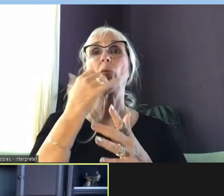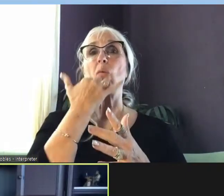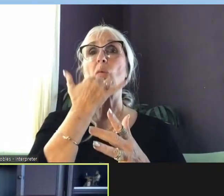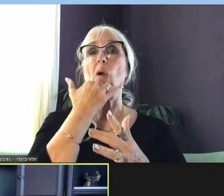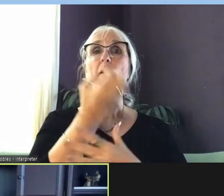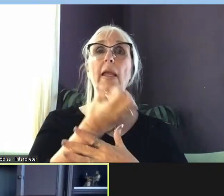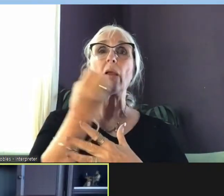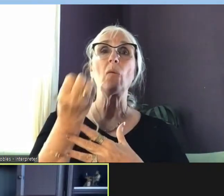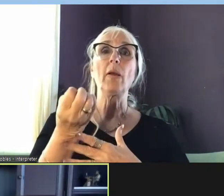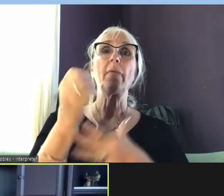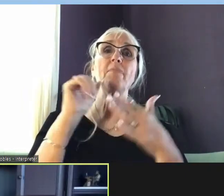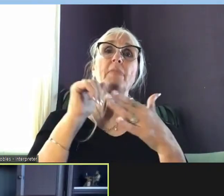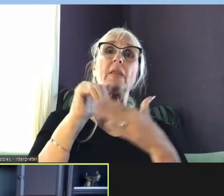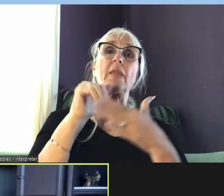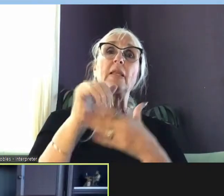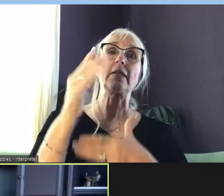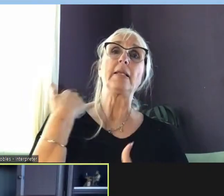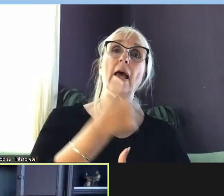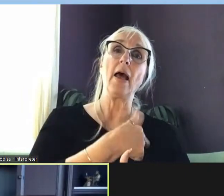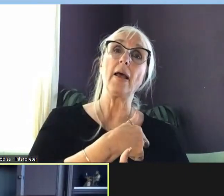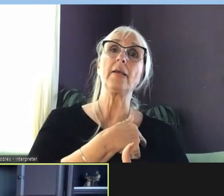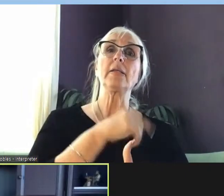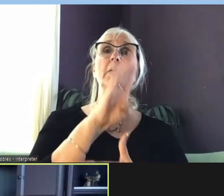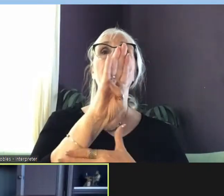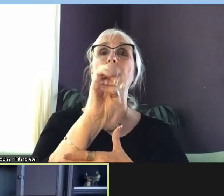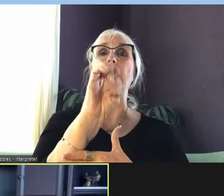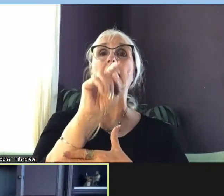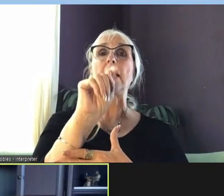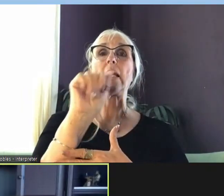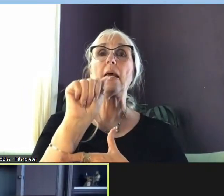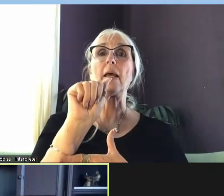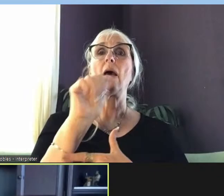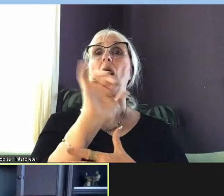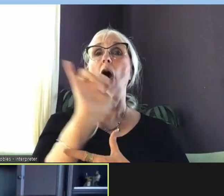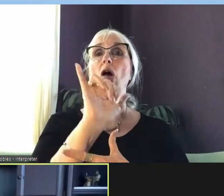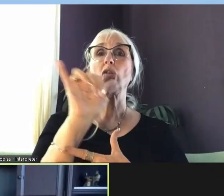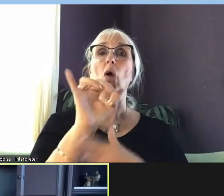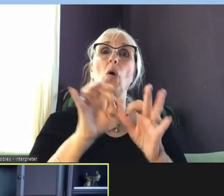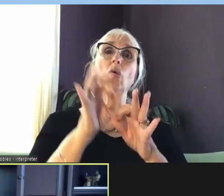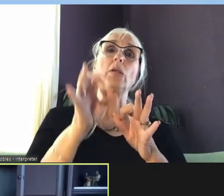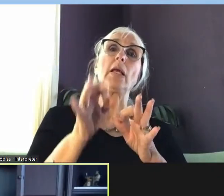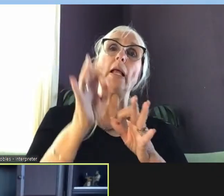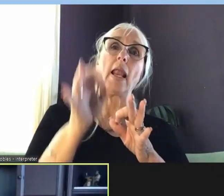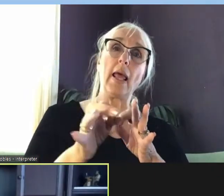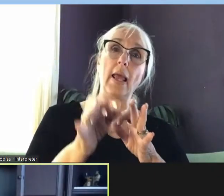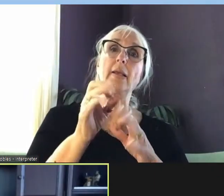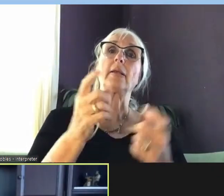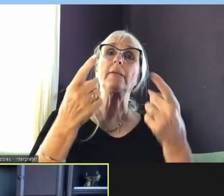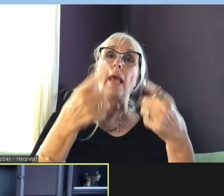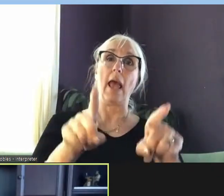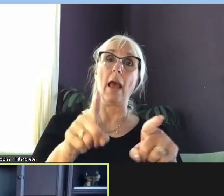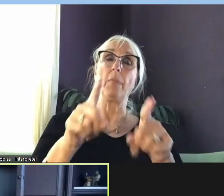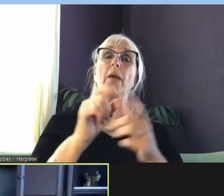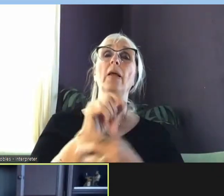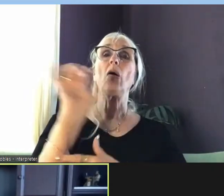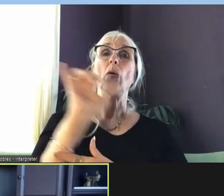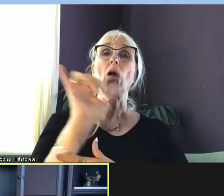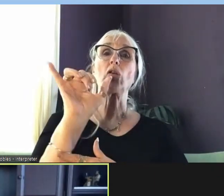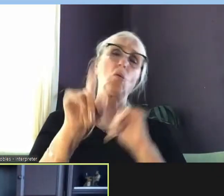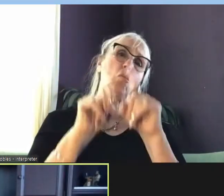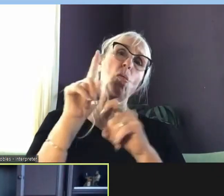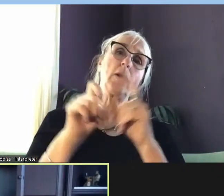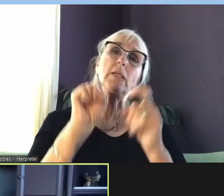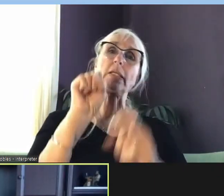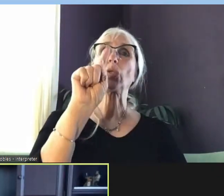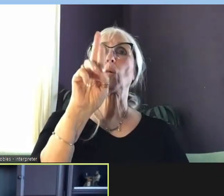had been sent to us for the data transition. There were also some delays that occurred there. We also questioned the storage rates